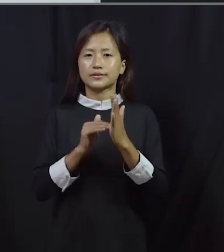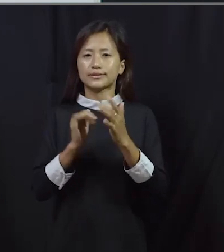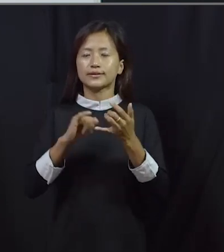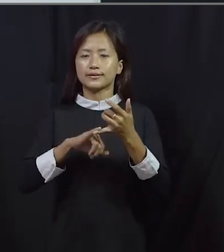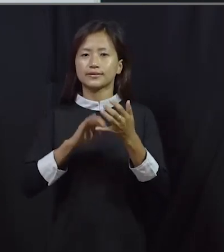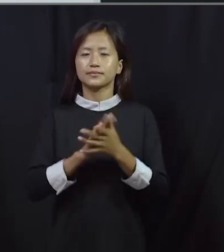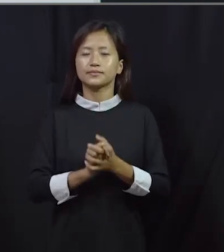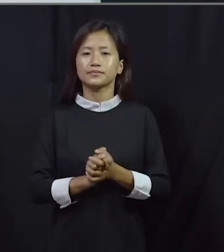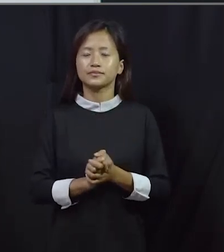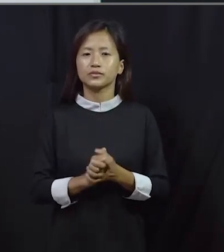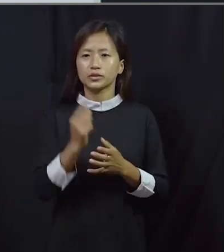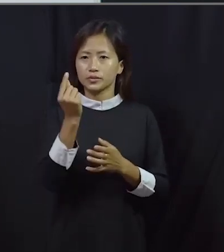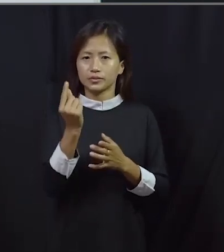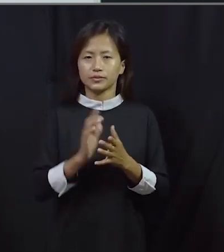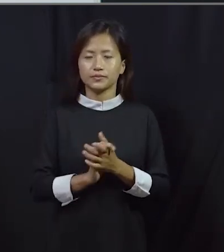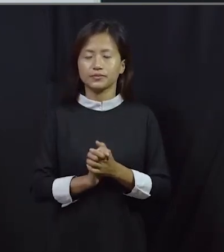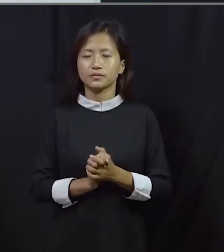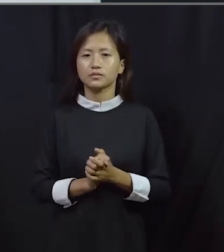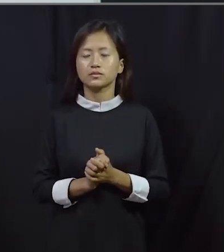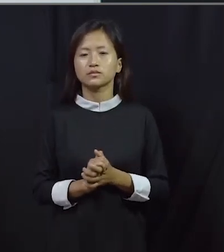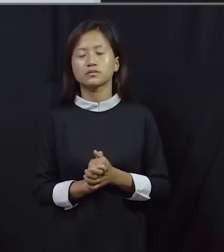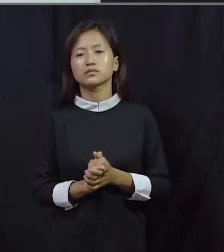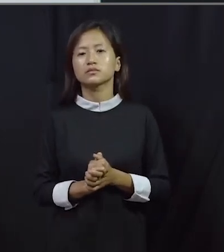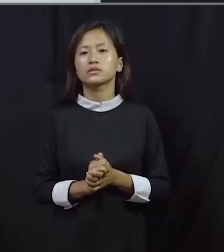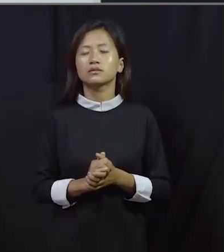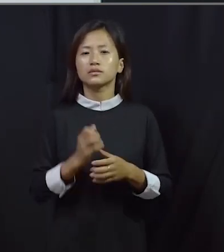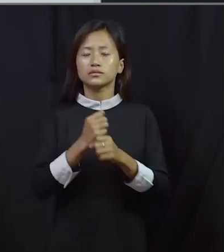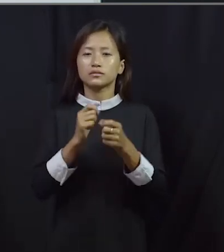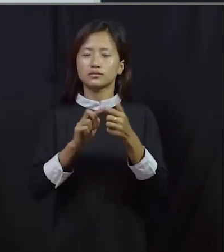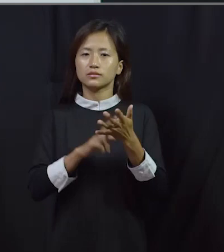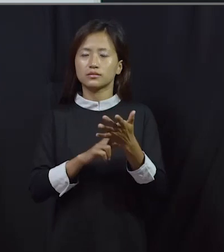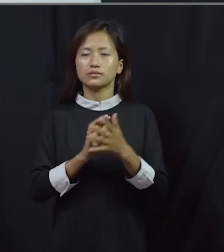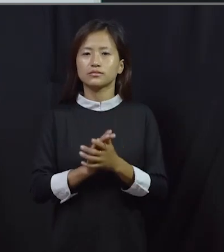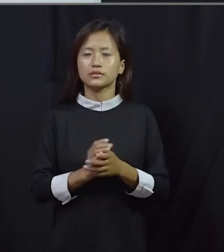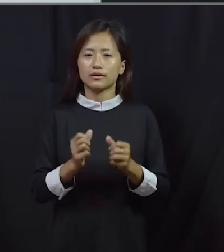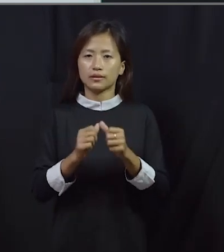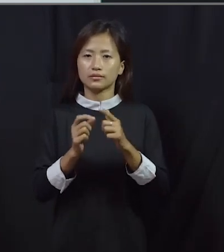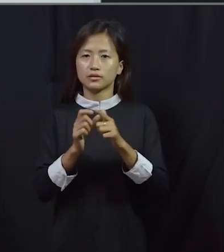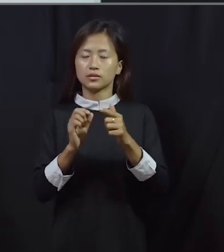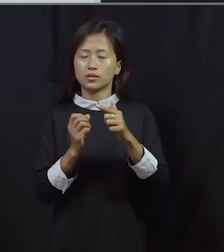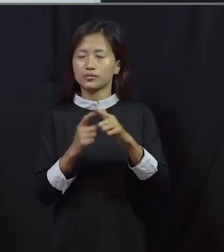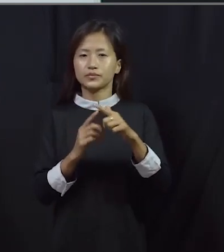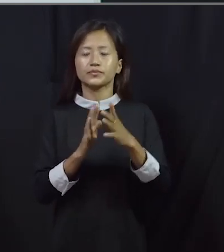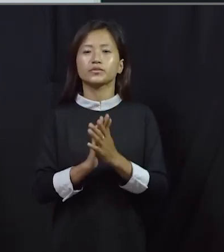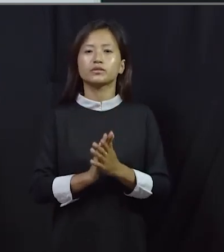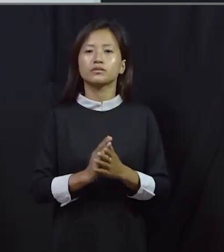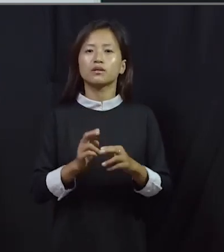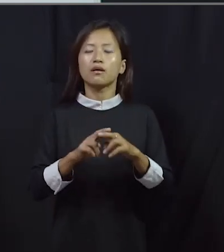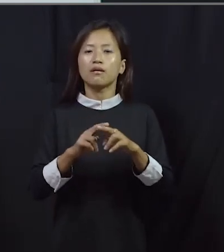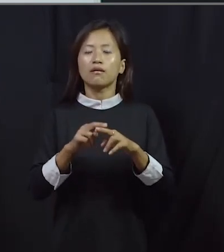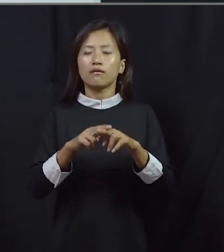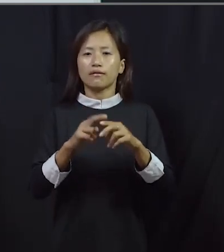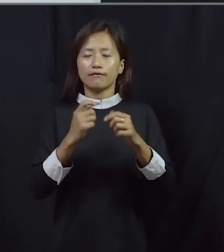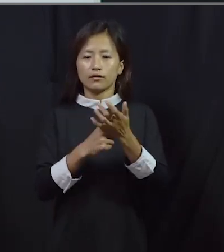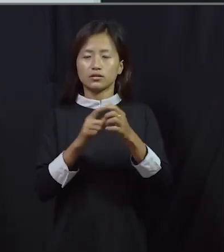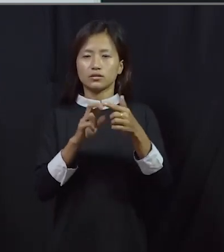CGS, system of unit, okay? So this is generally adopted in France, okay? This is a French system